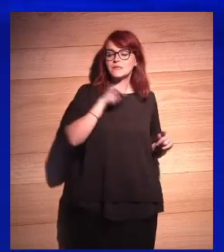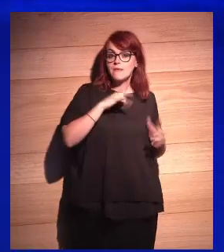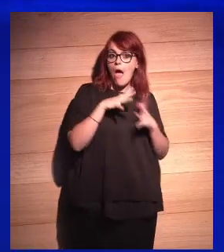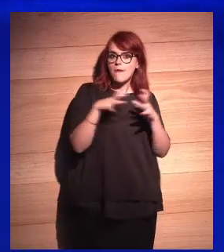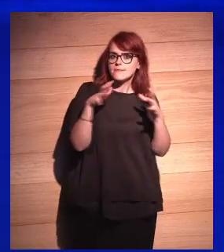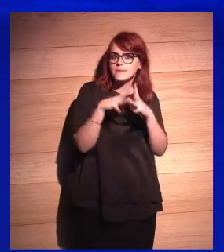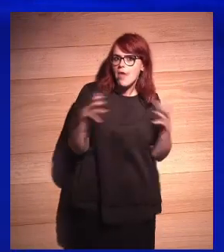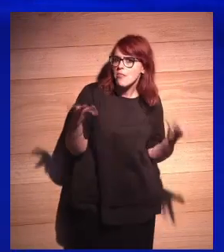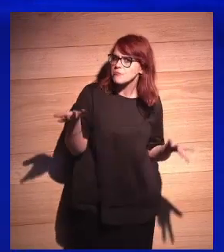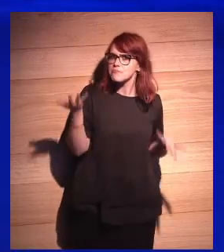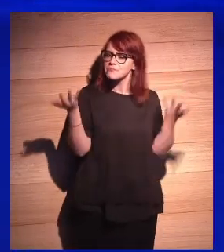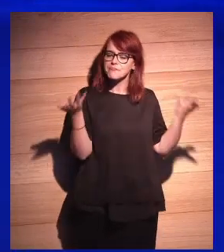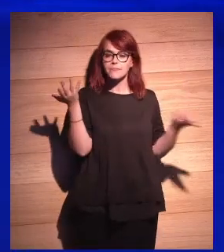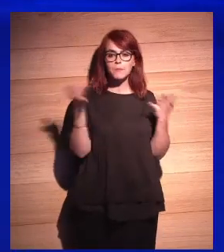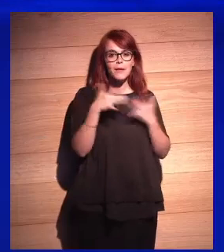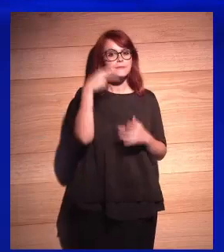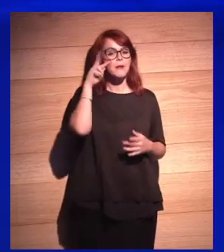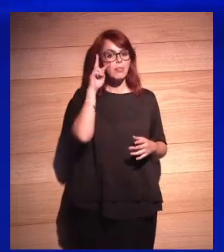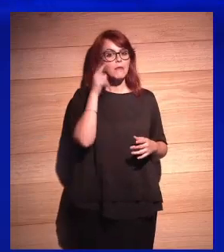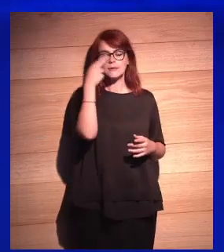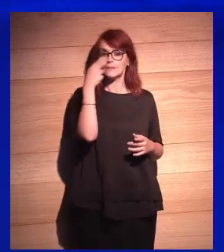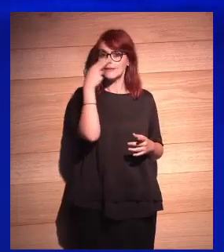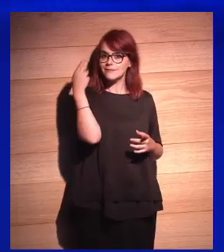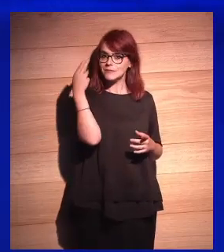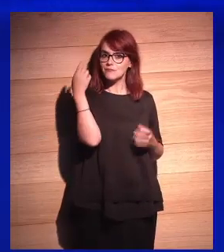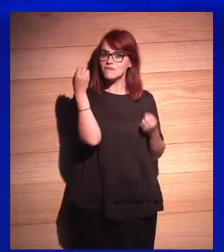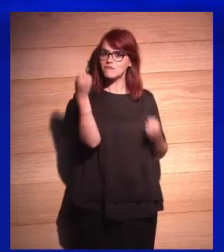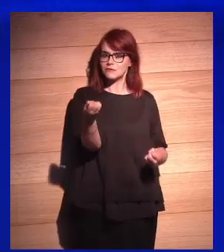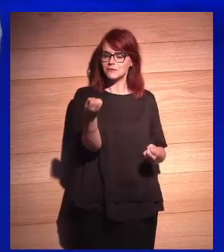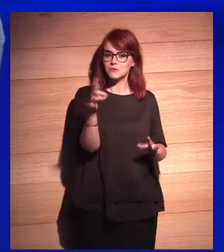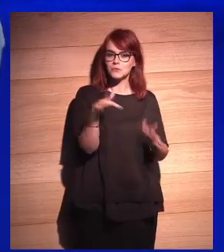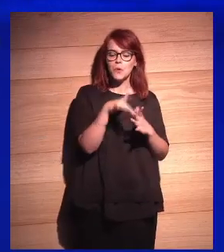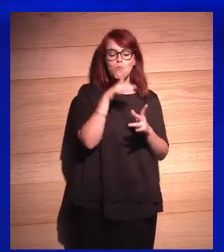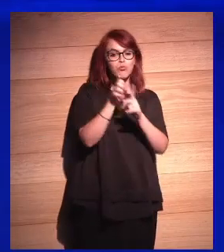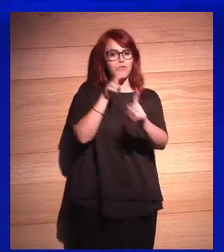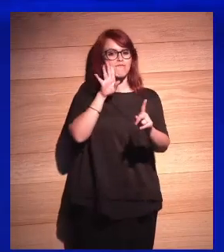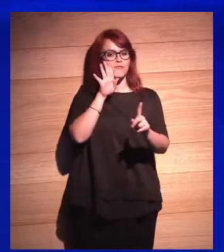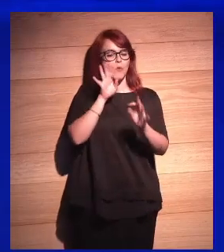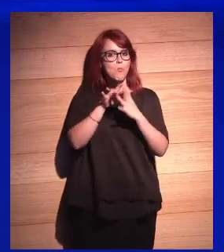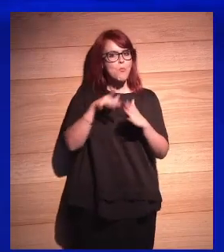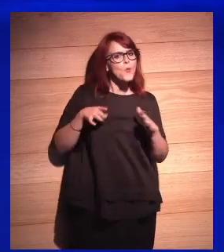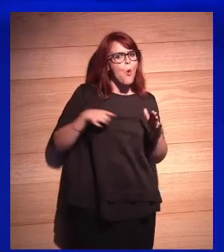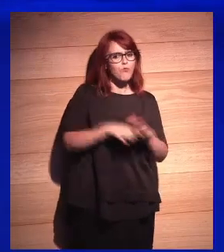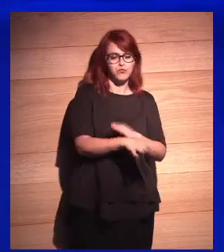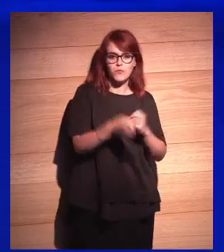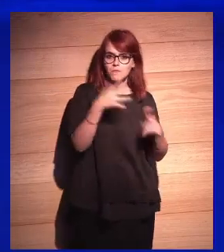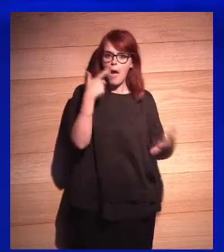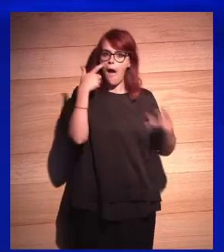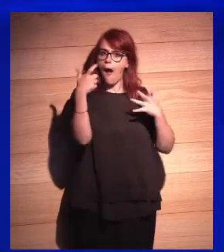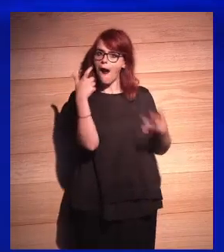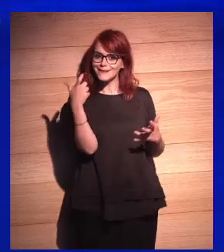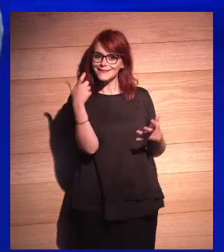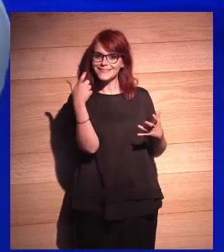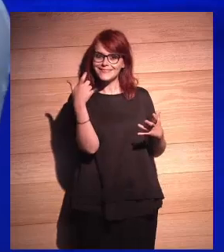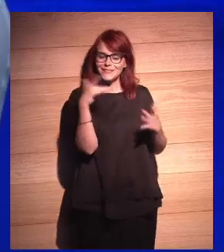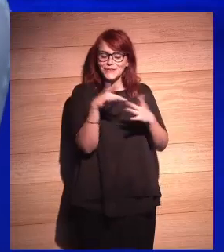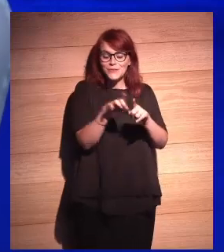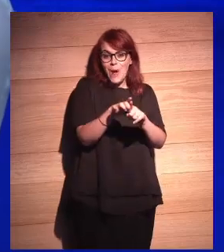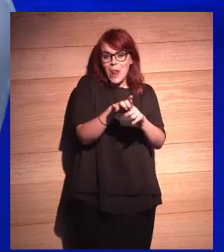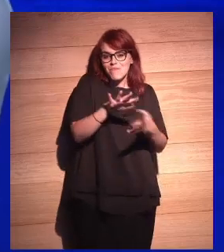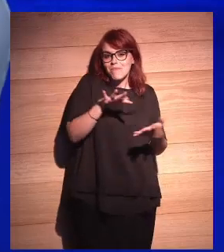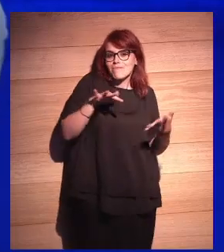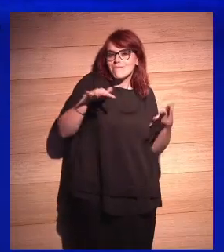yourself, or do you feel somewhat anxious? And I think this is a very interesting experience, and that has to do with a deep